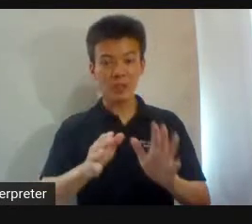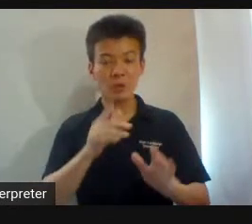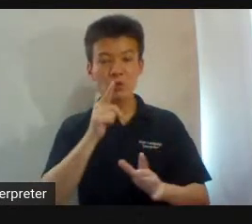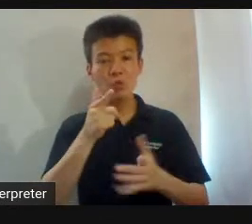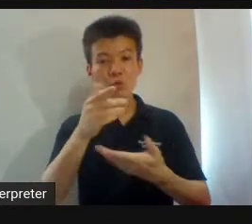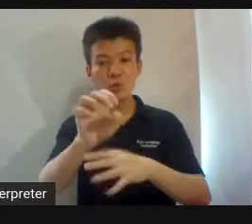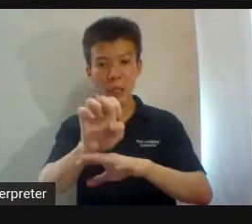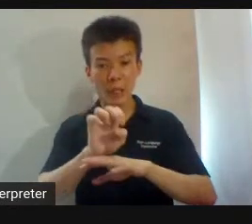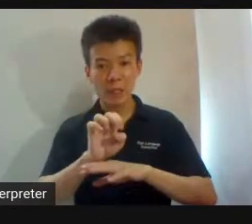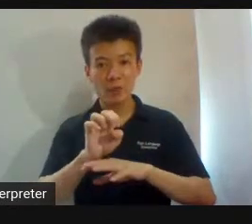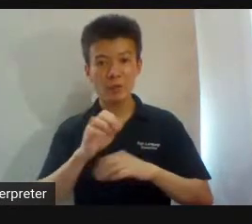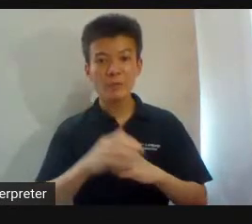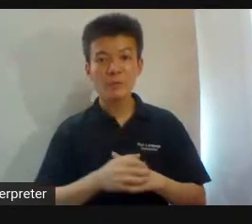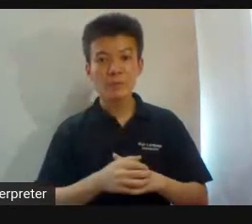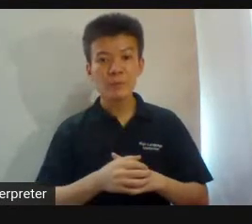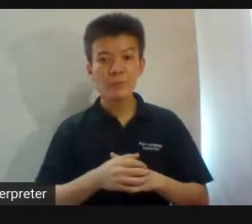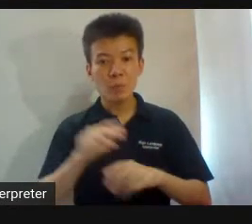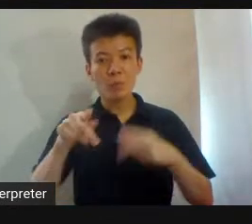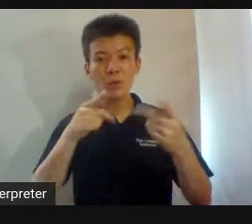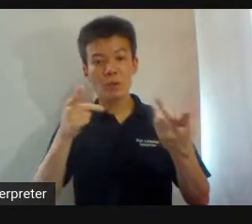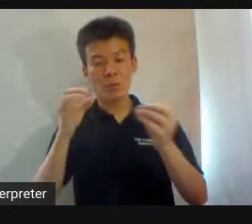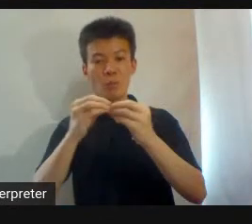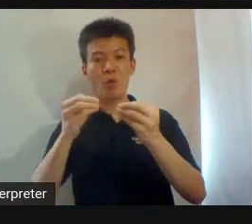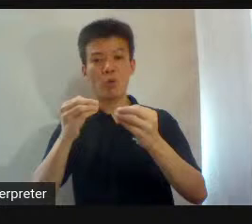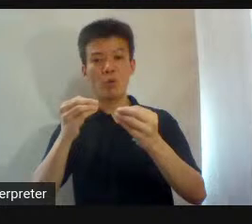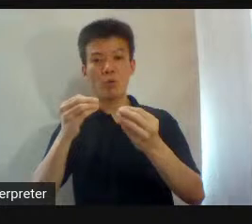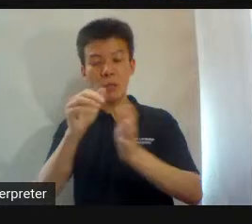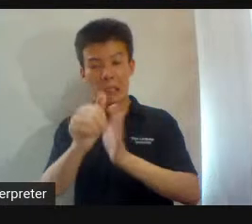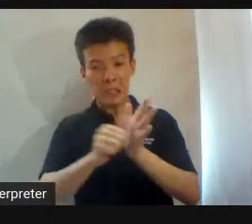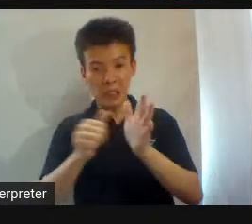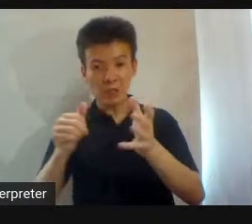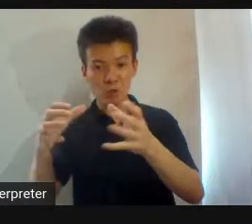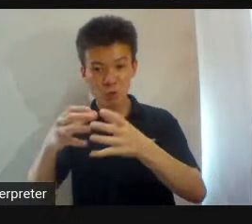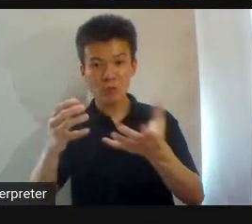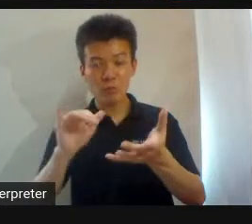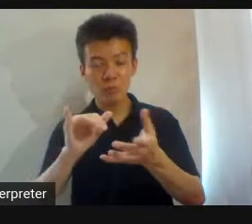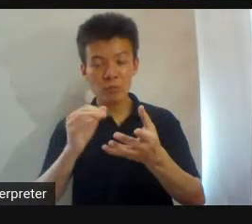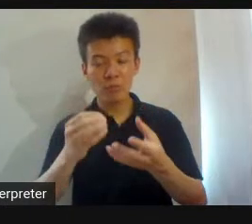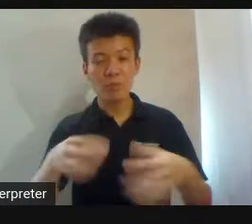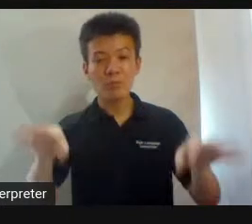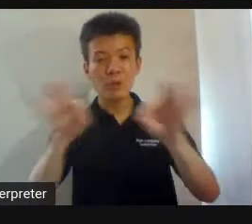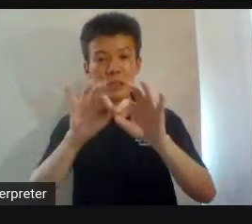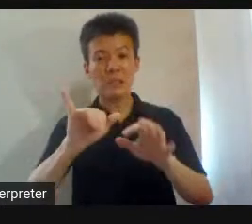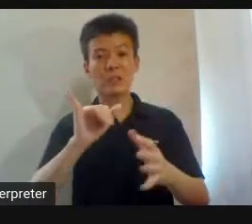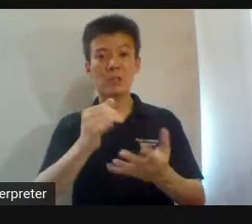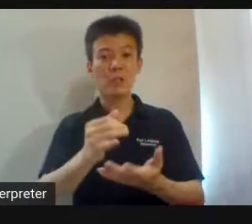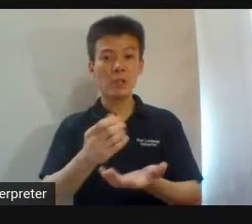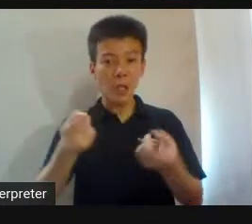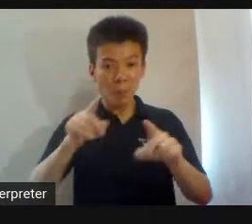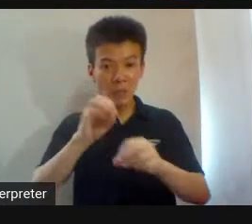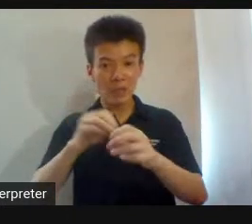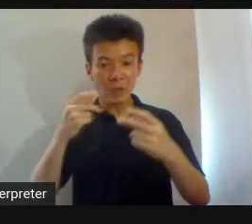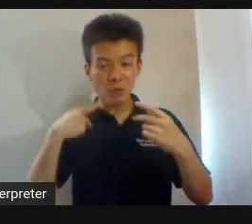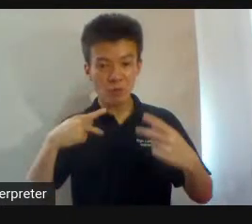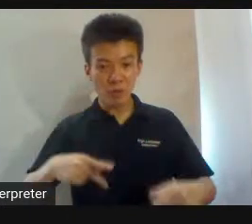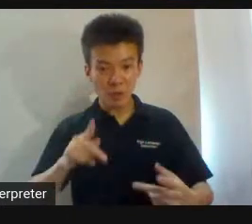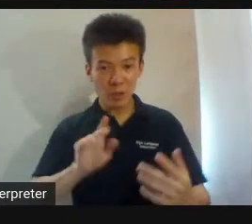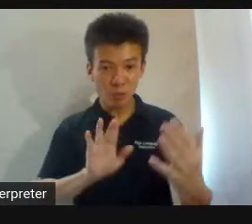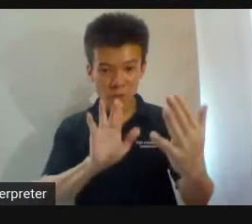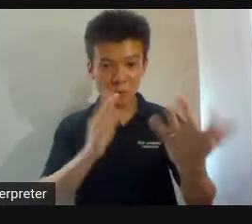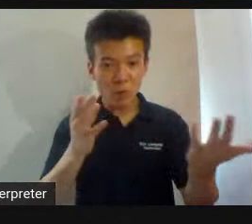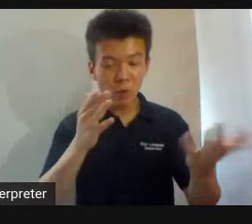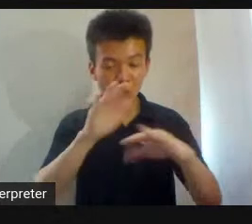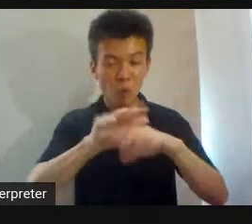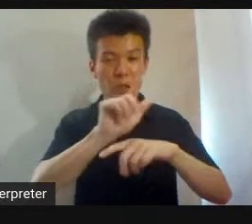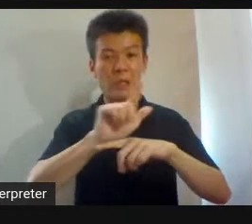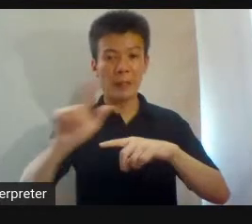engage people of all age groups are really important. And this can happen in physical face-to-face or over